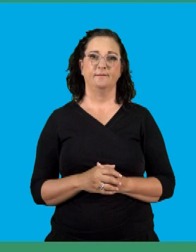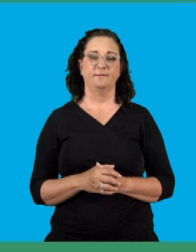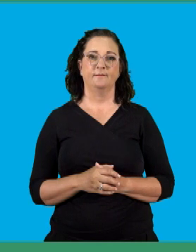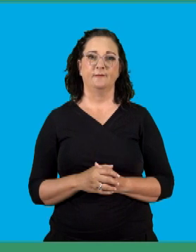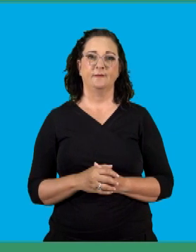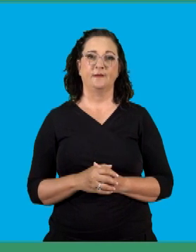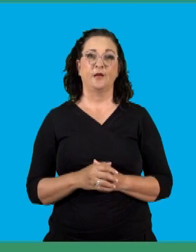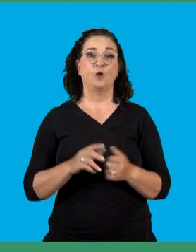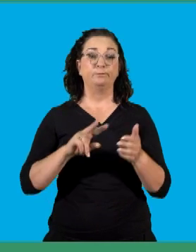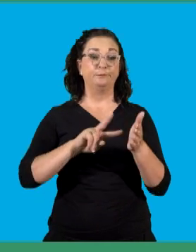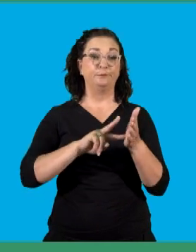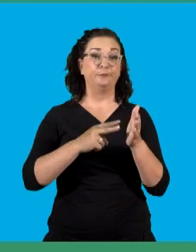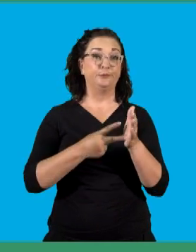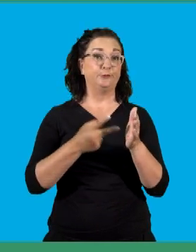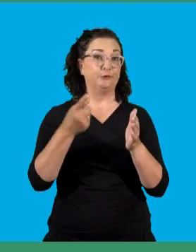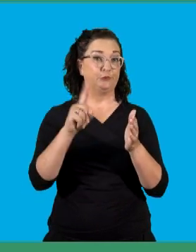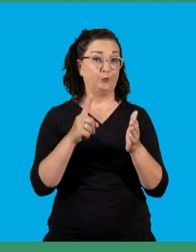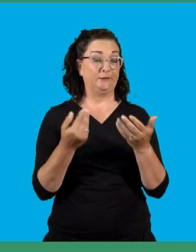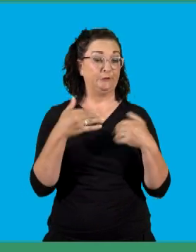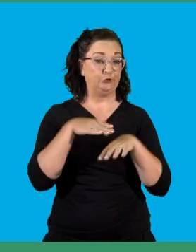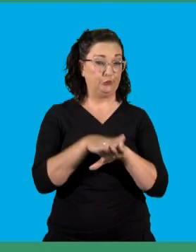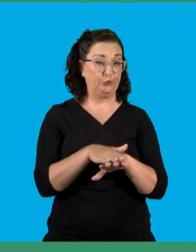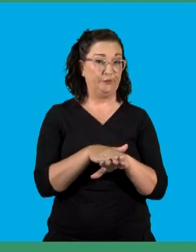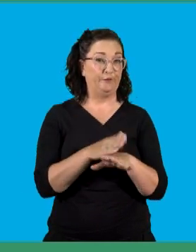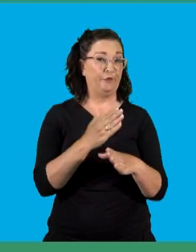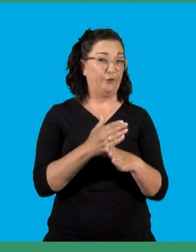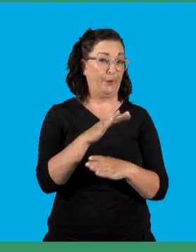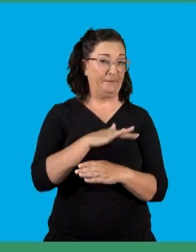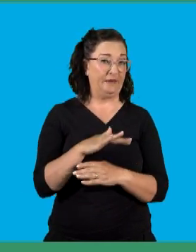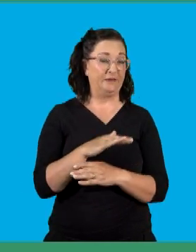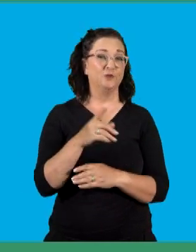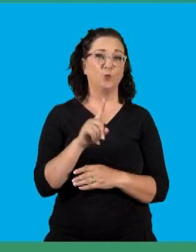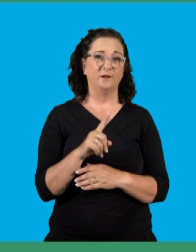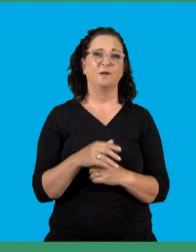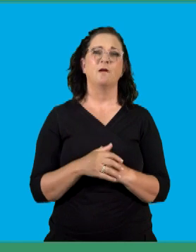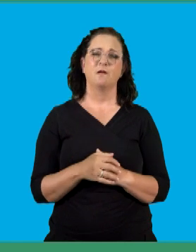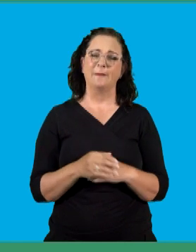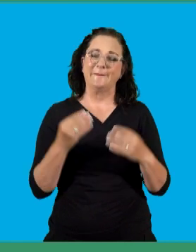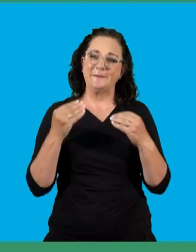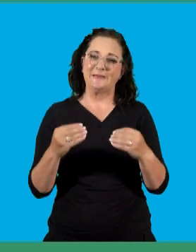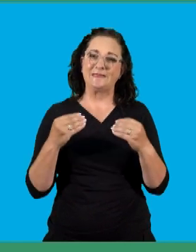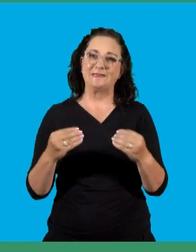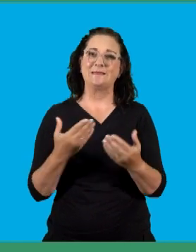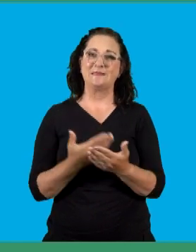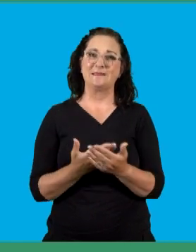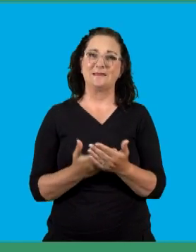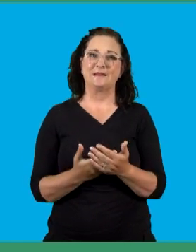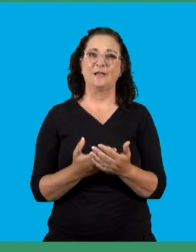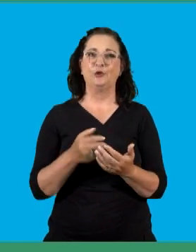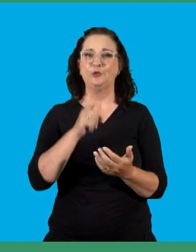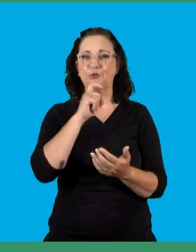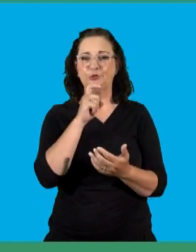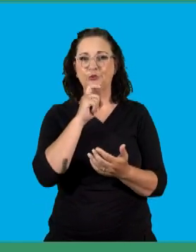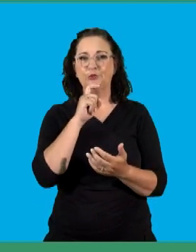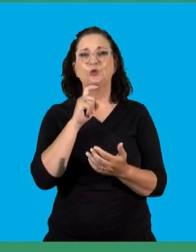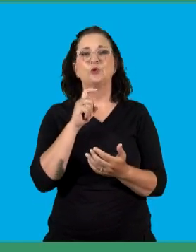Now let's look at the purpose of inclusivity in the workplace. Inclusivity enables businesses to make the best